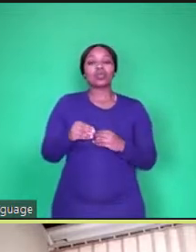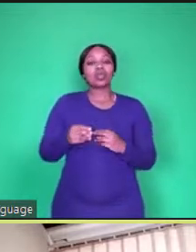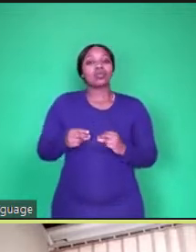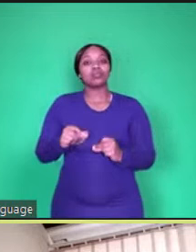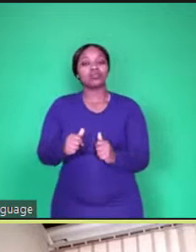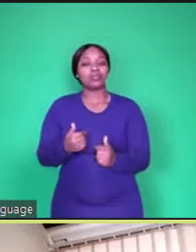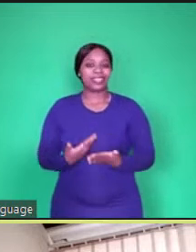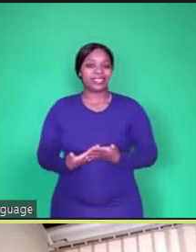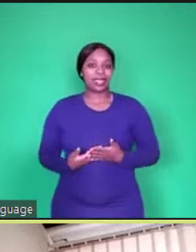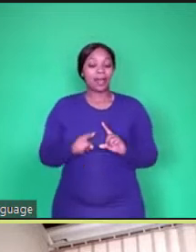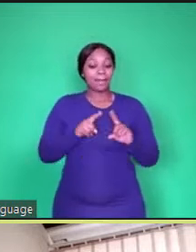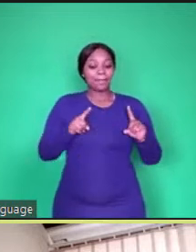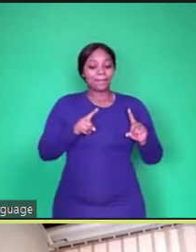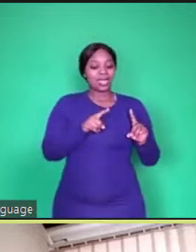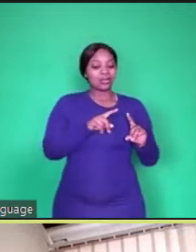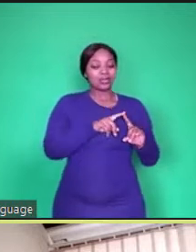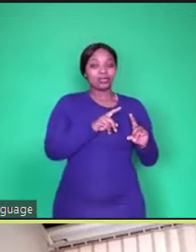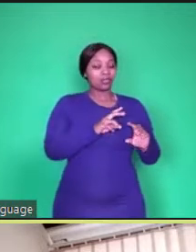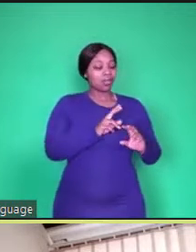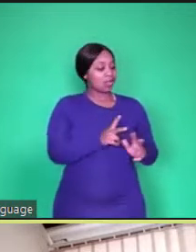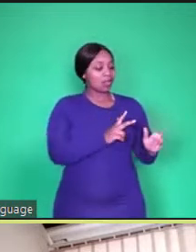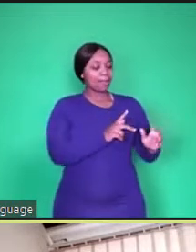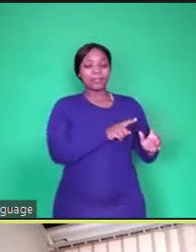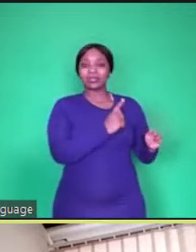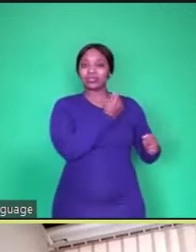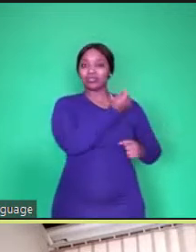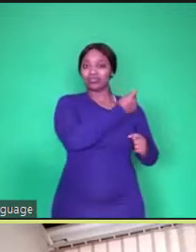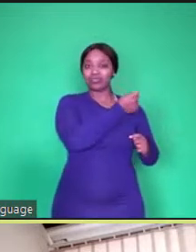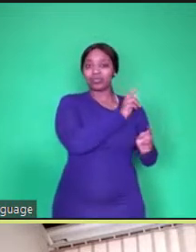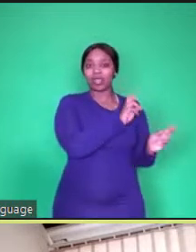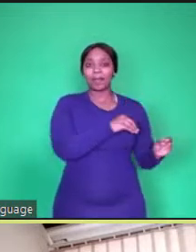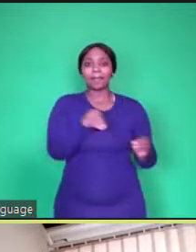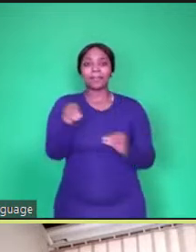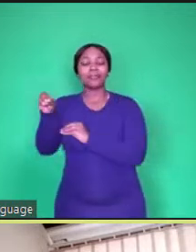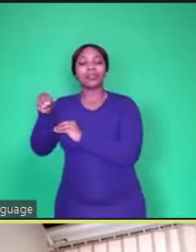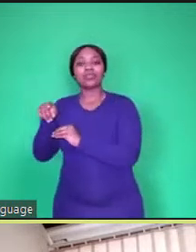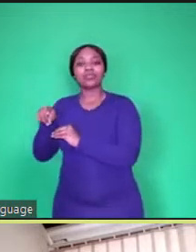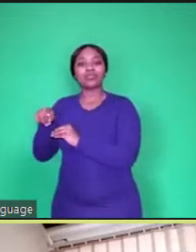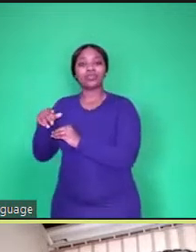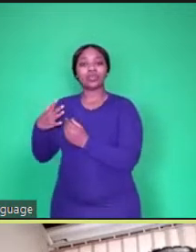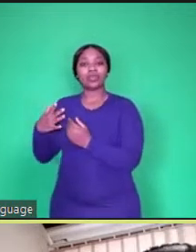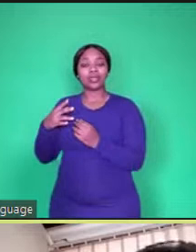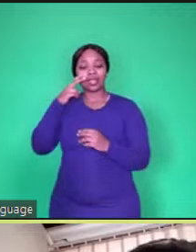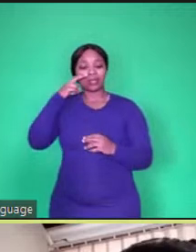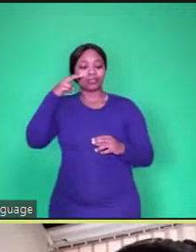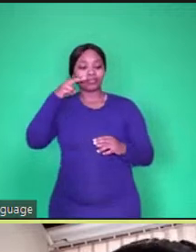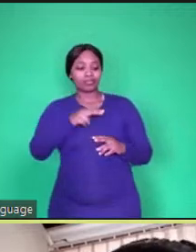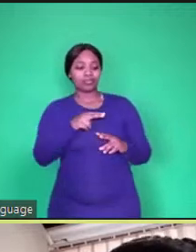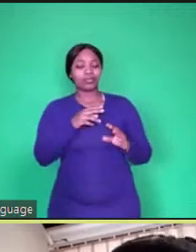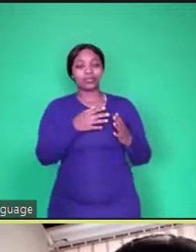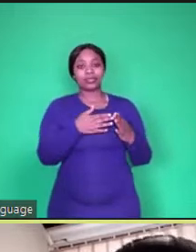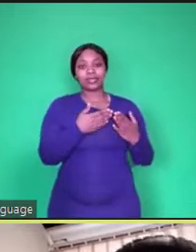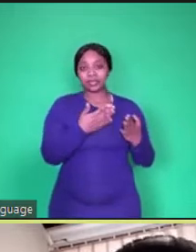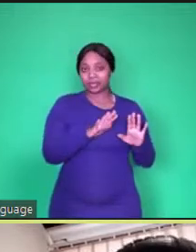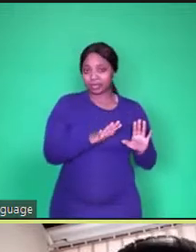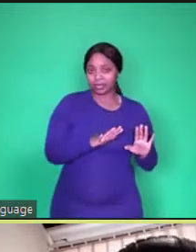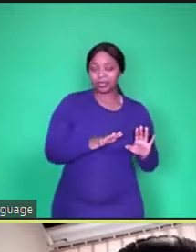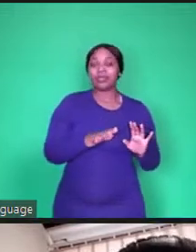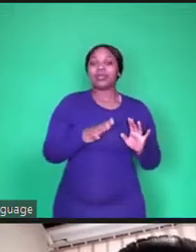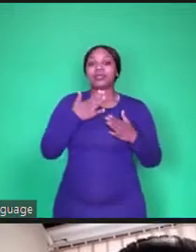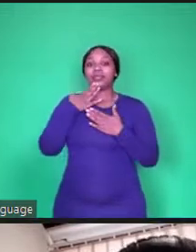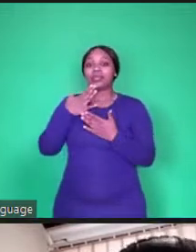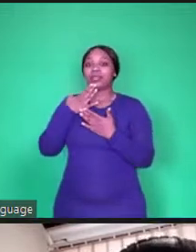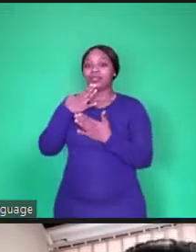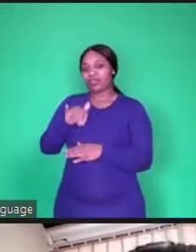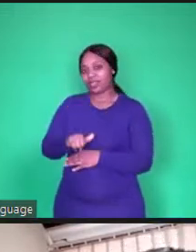mustn't move from the materialist point of view. I'd like to thank you for that. Thank you